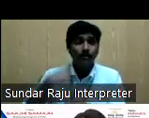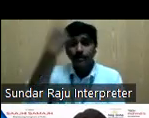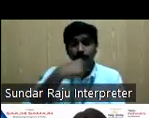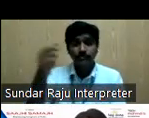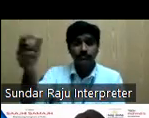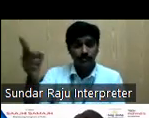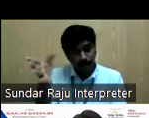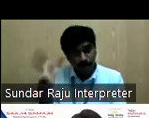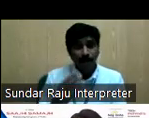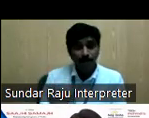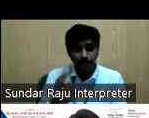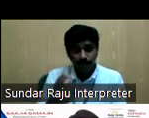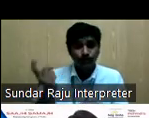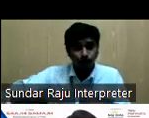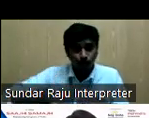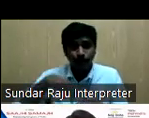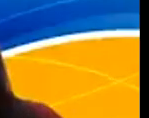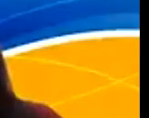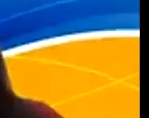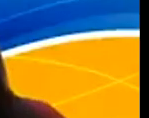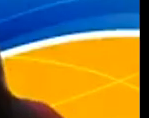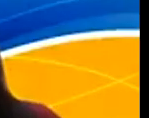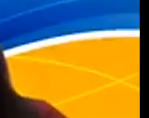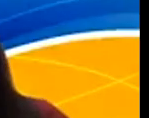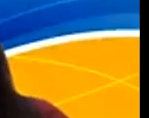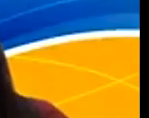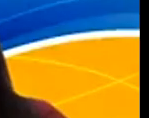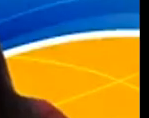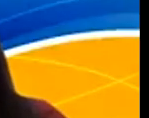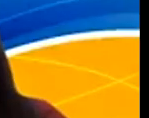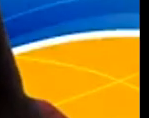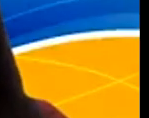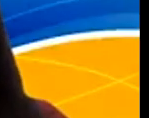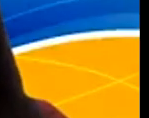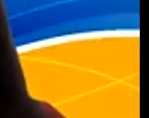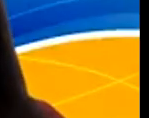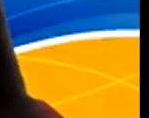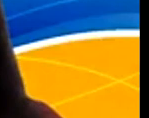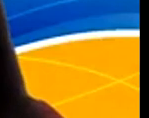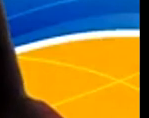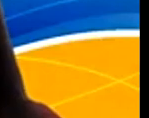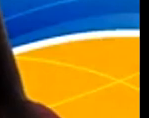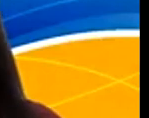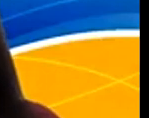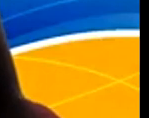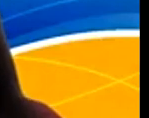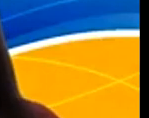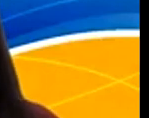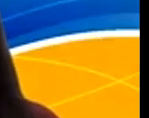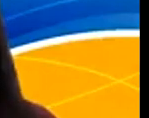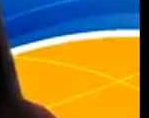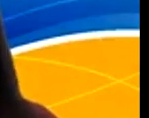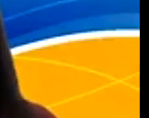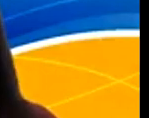attempt to address the importance of equipping the caregivers with the right tools and highlight the role they play in helping